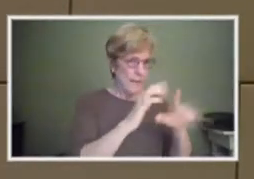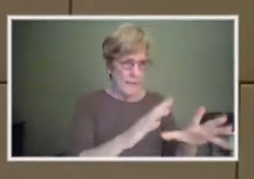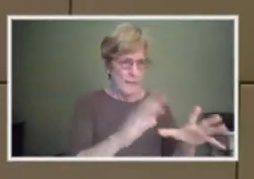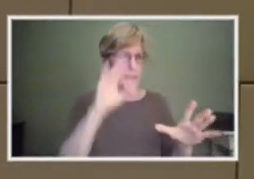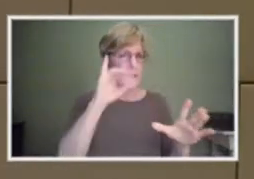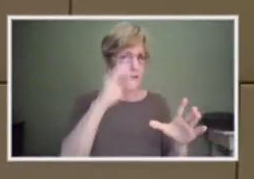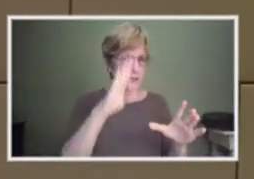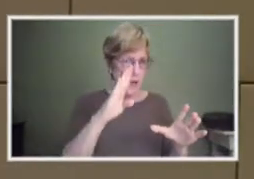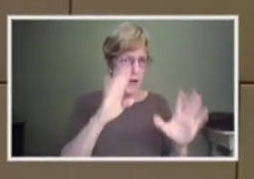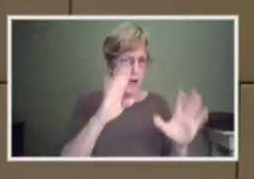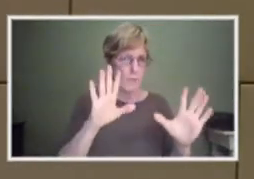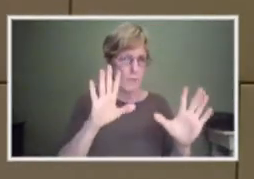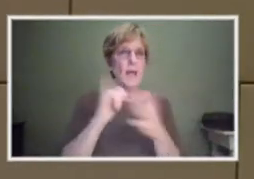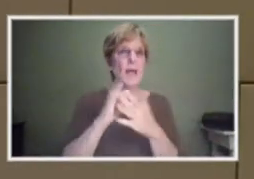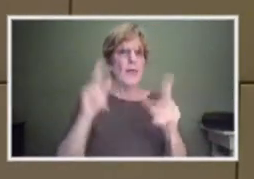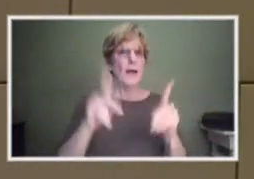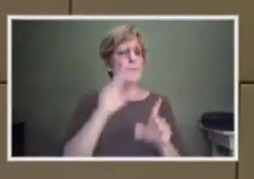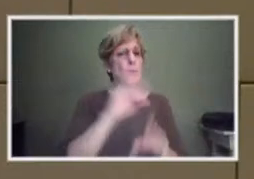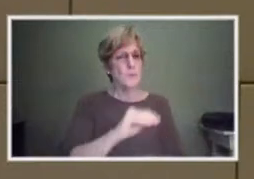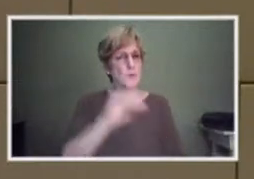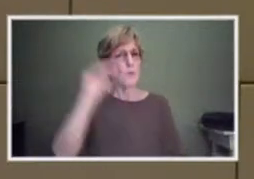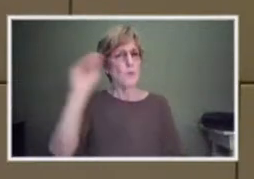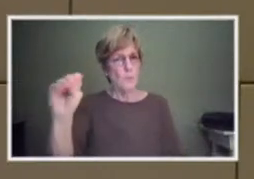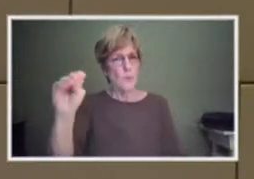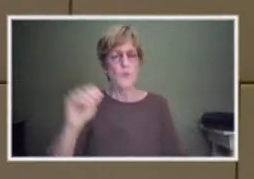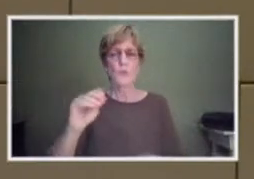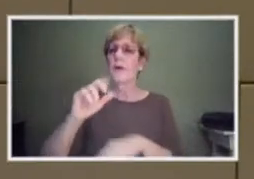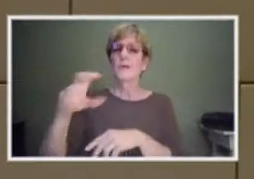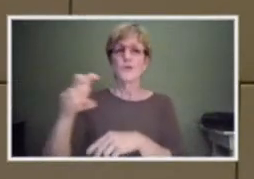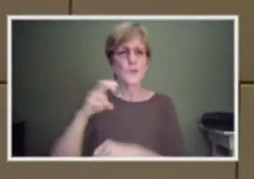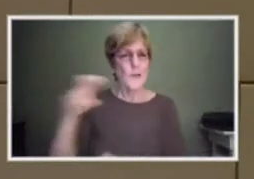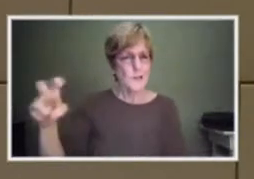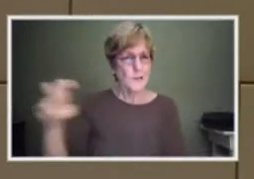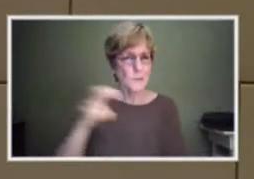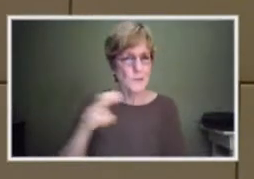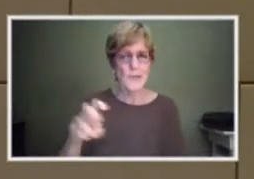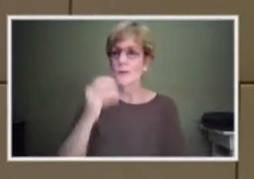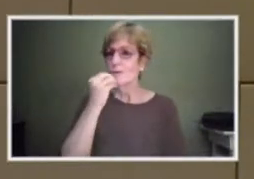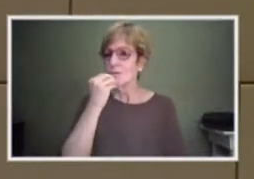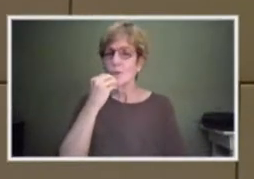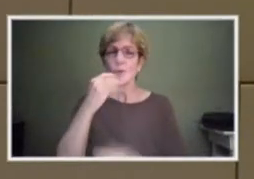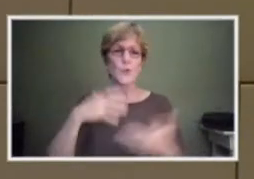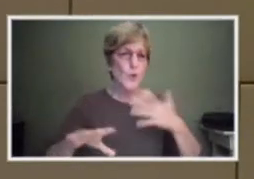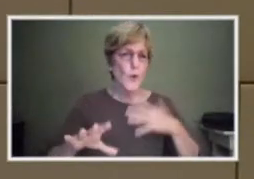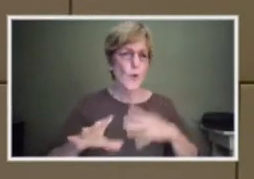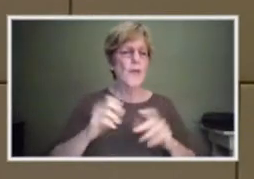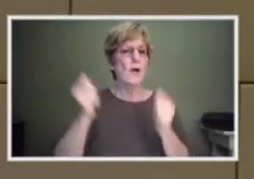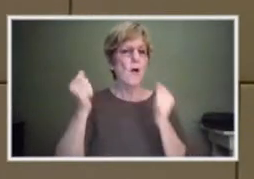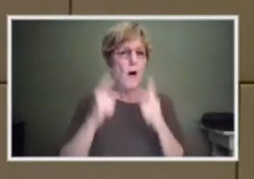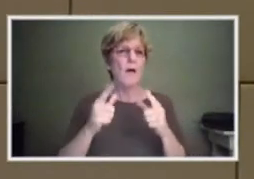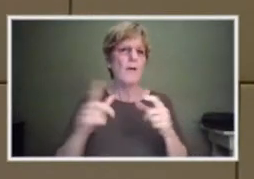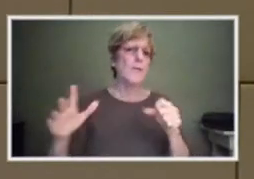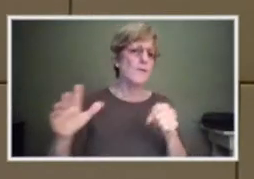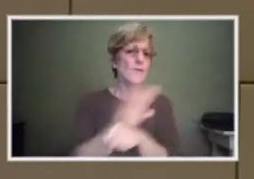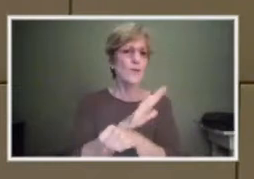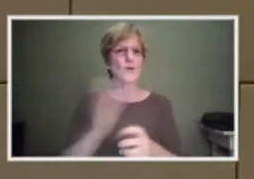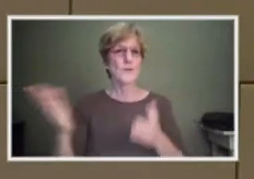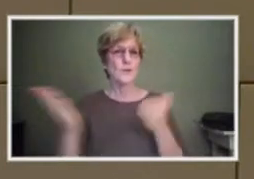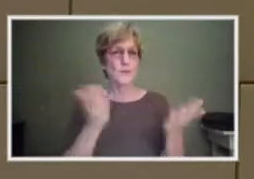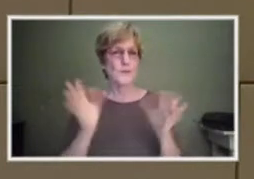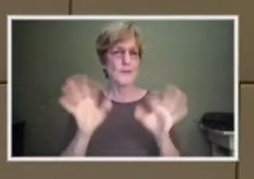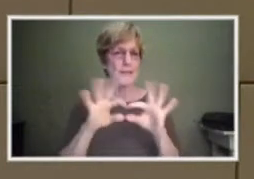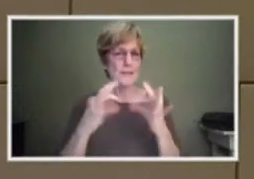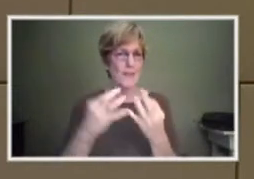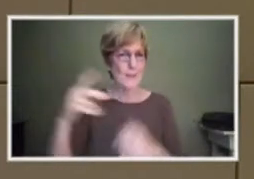that person's going to move into, get the transportation, get the food, clothing, all the wraparound services where these